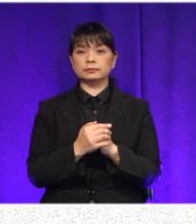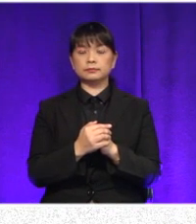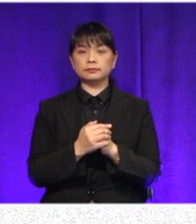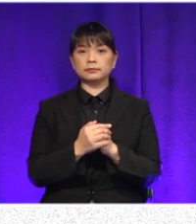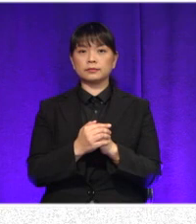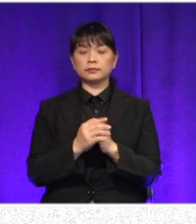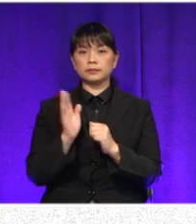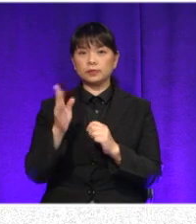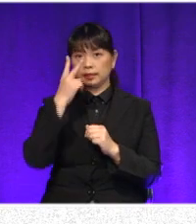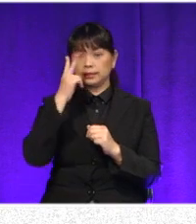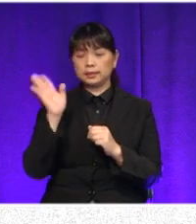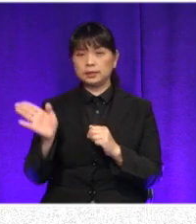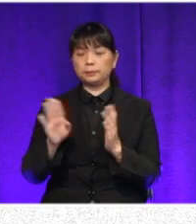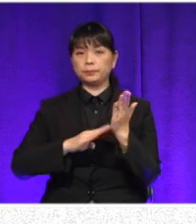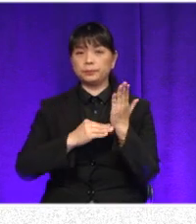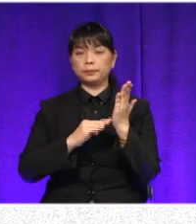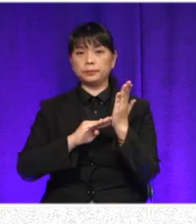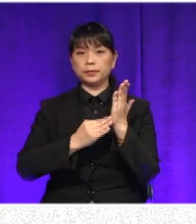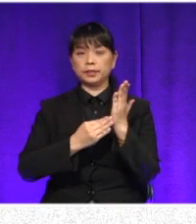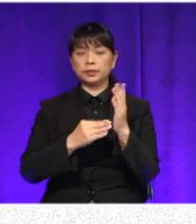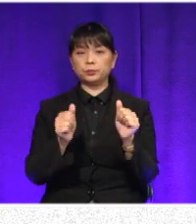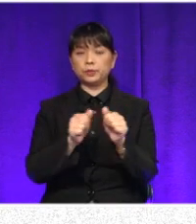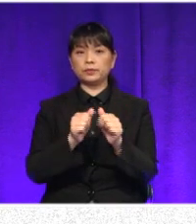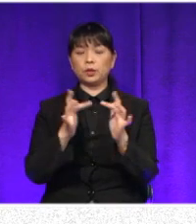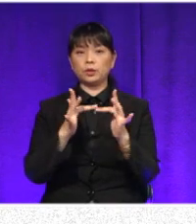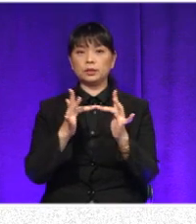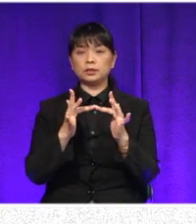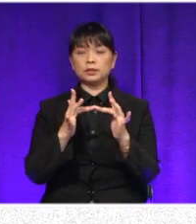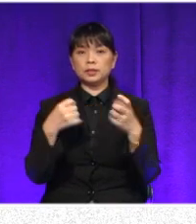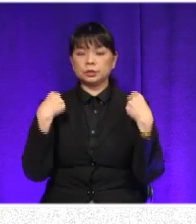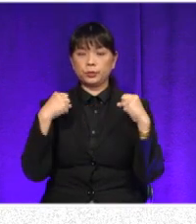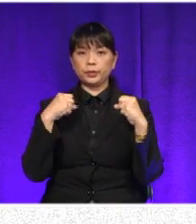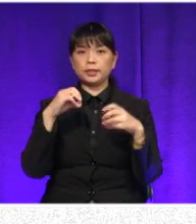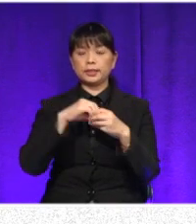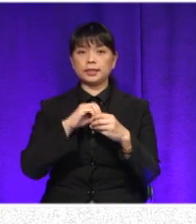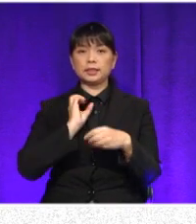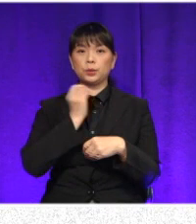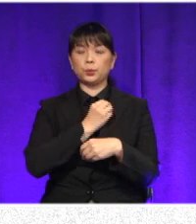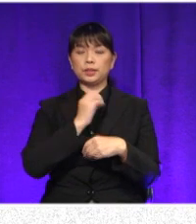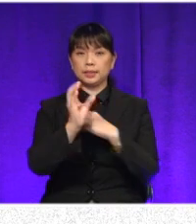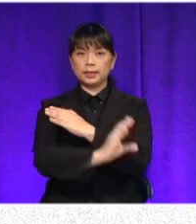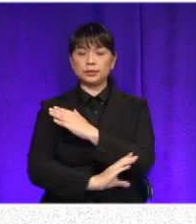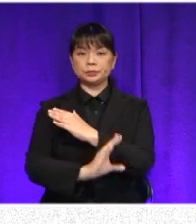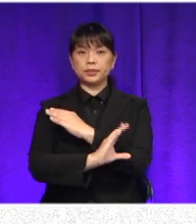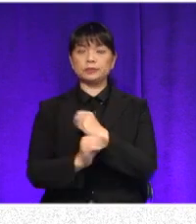with the discussion task. Online shopping is gaining popularity in our country.